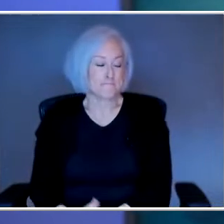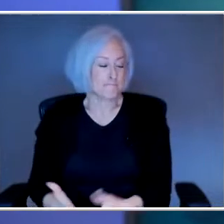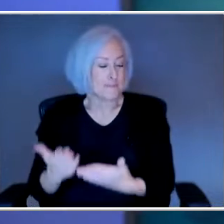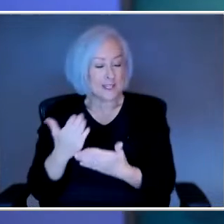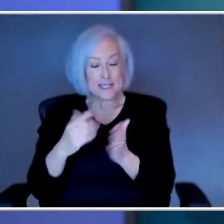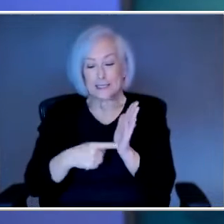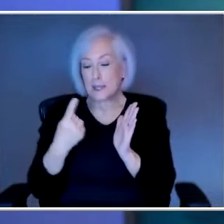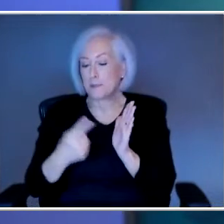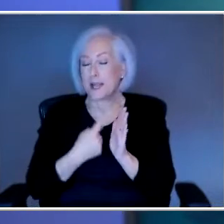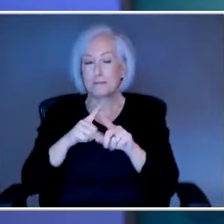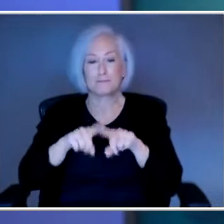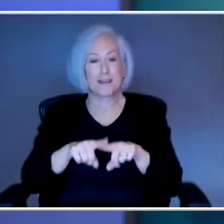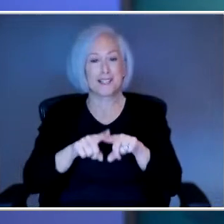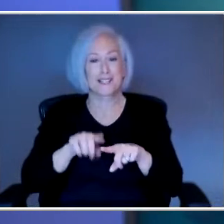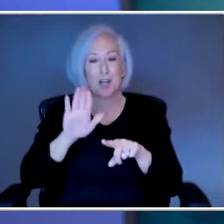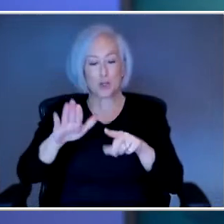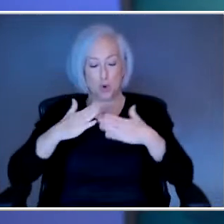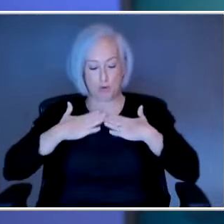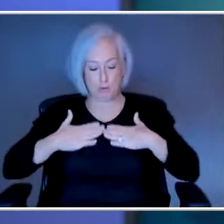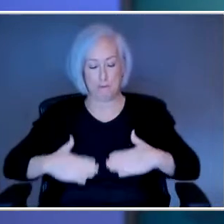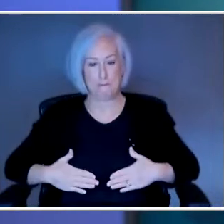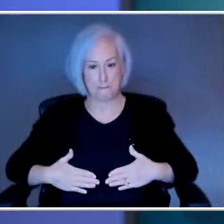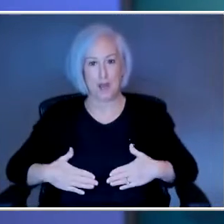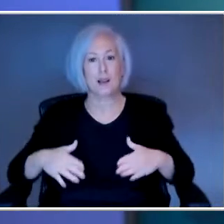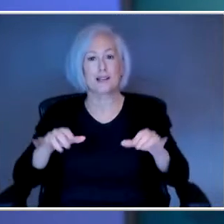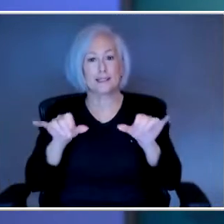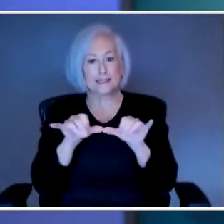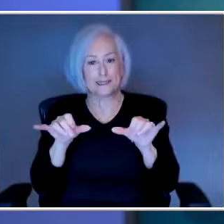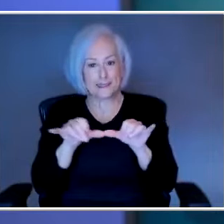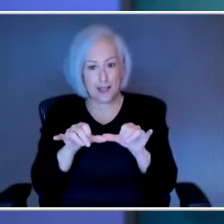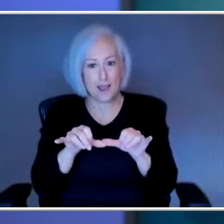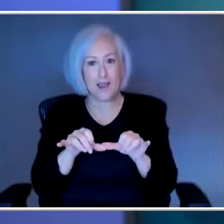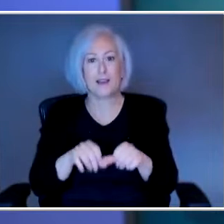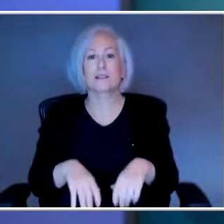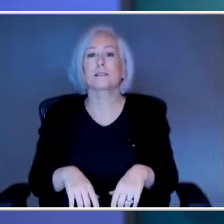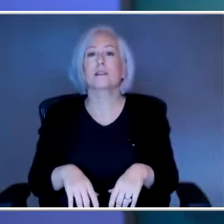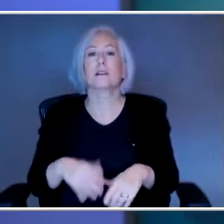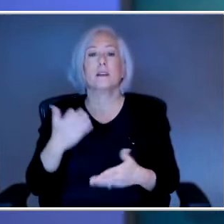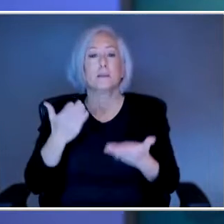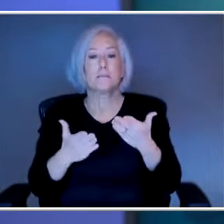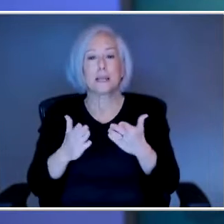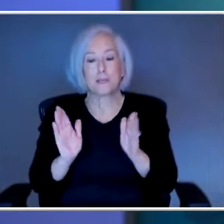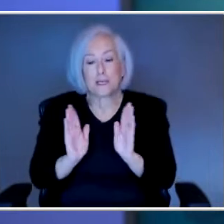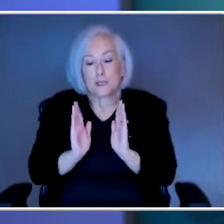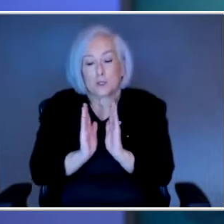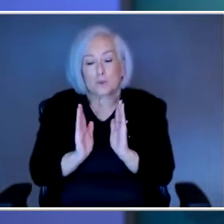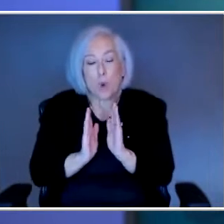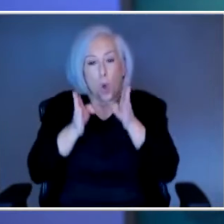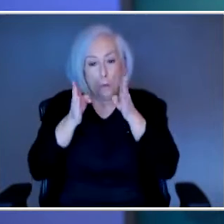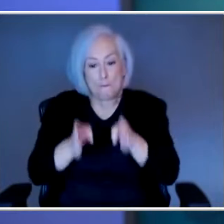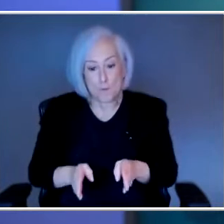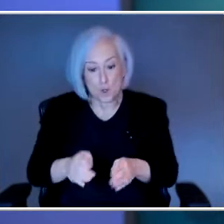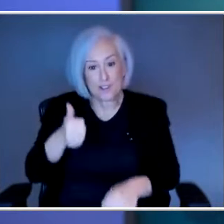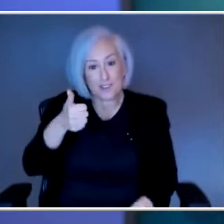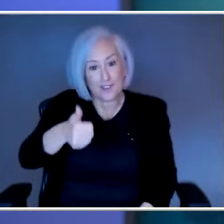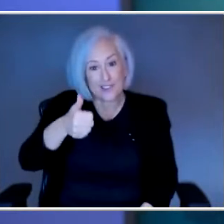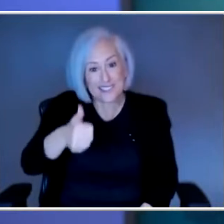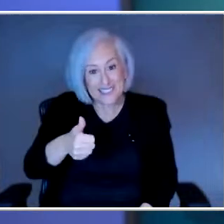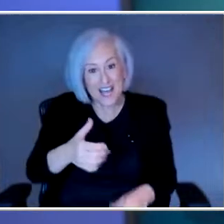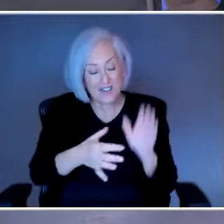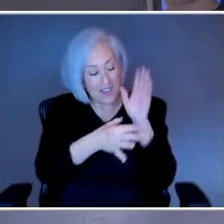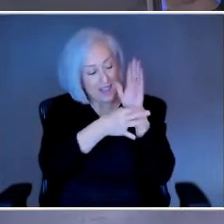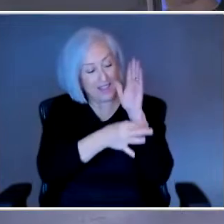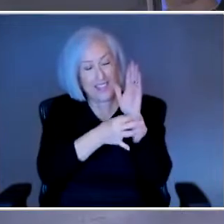made, and if anatomically you have a relatively tight carpal tunnel and you have a little bit of swelling in there, it might be something that happens